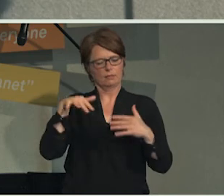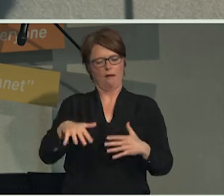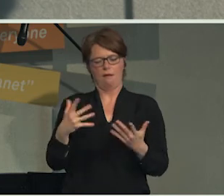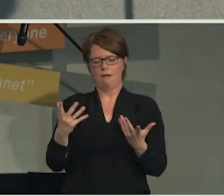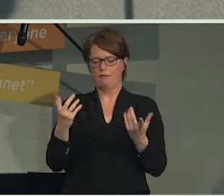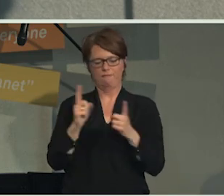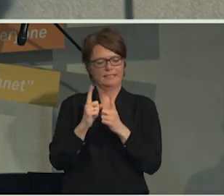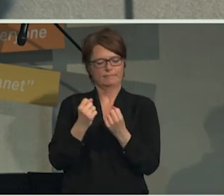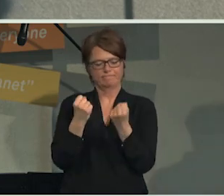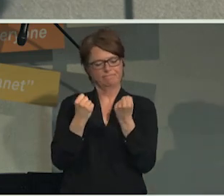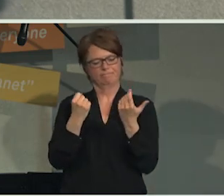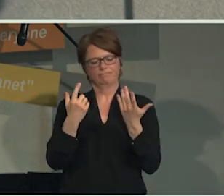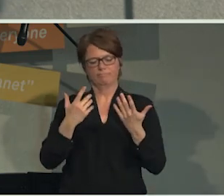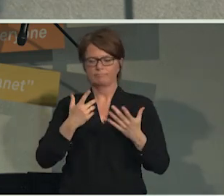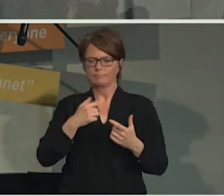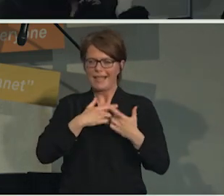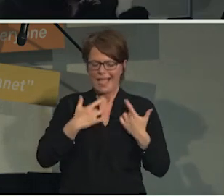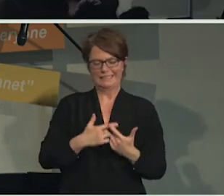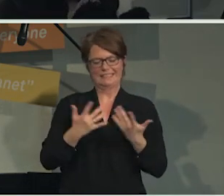movements. Thank you for being here.